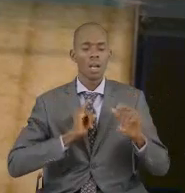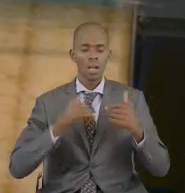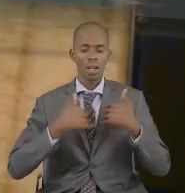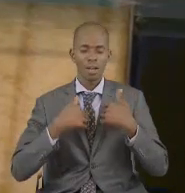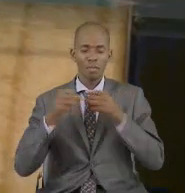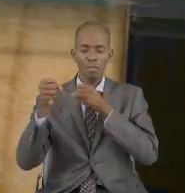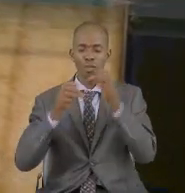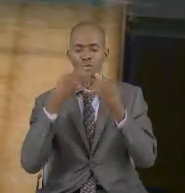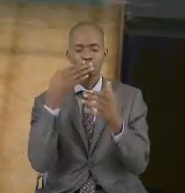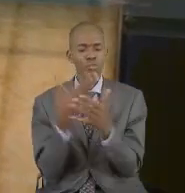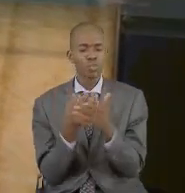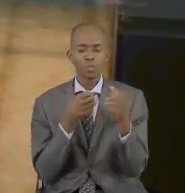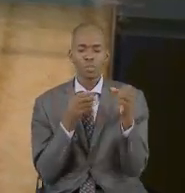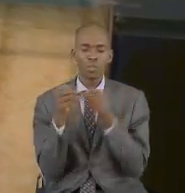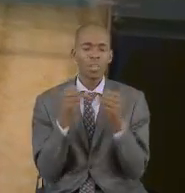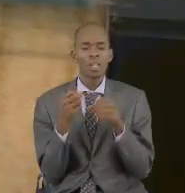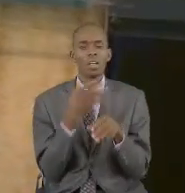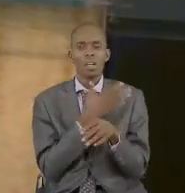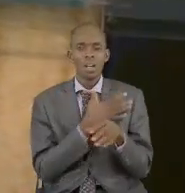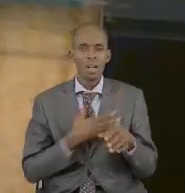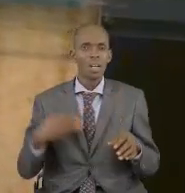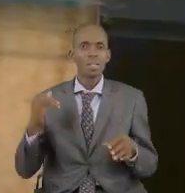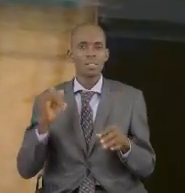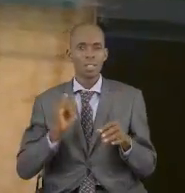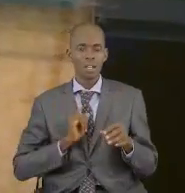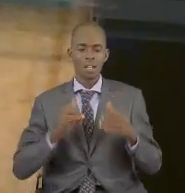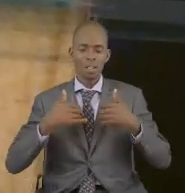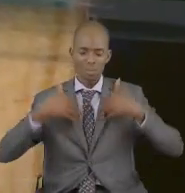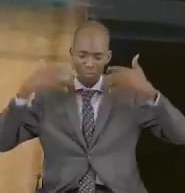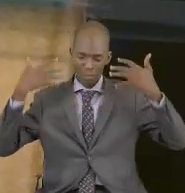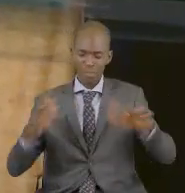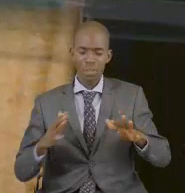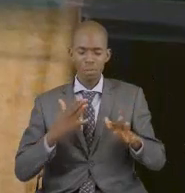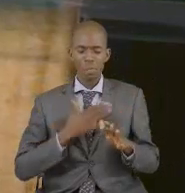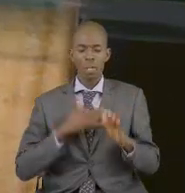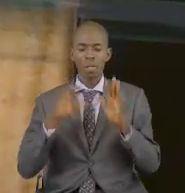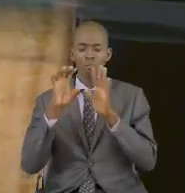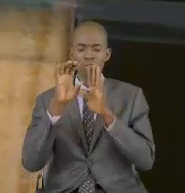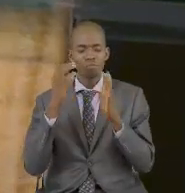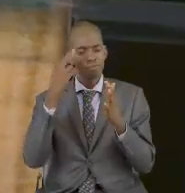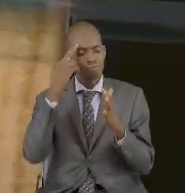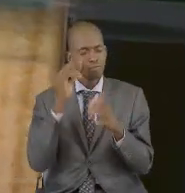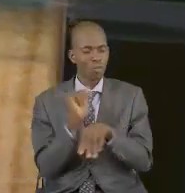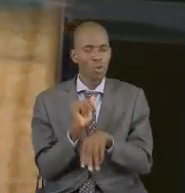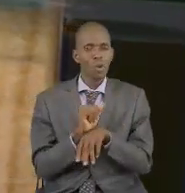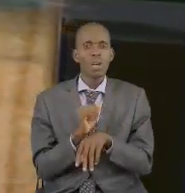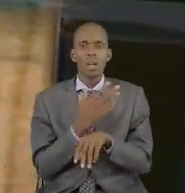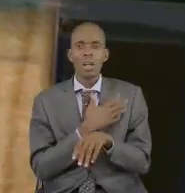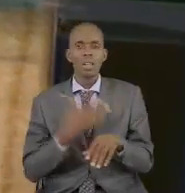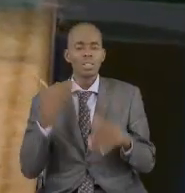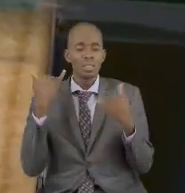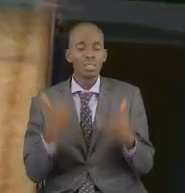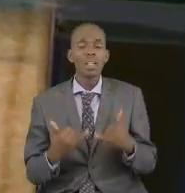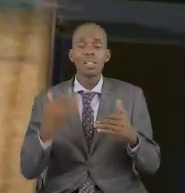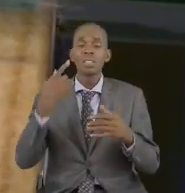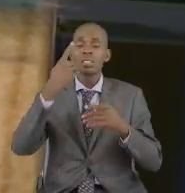fight. And he declared, I finished my course. And he declared, now the crown of